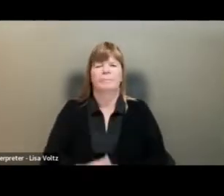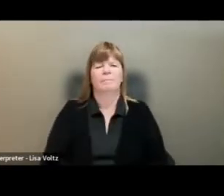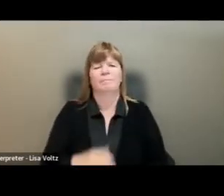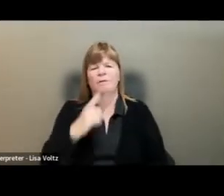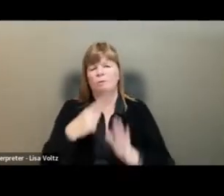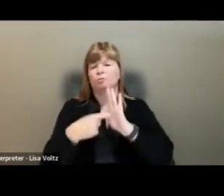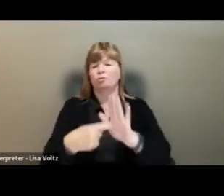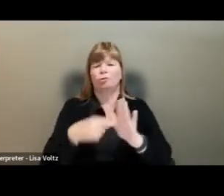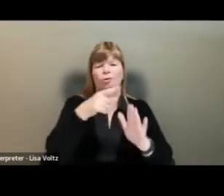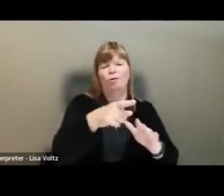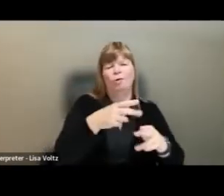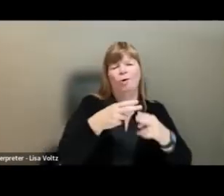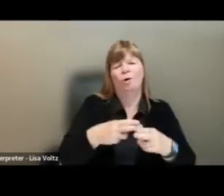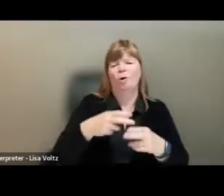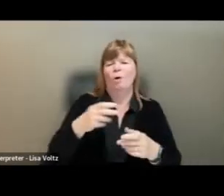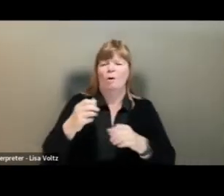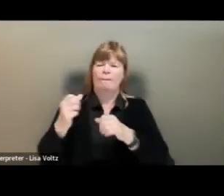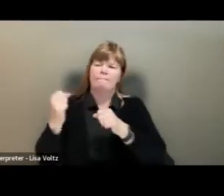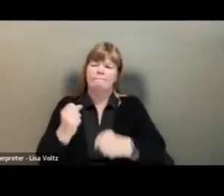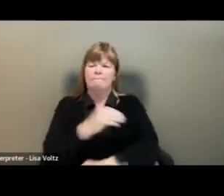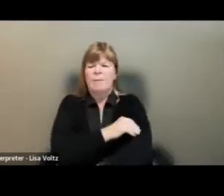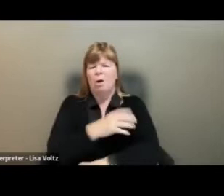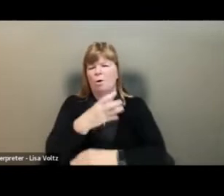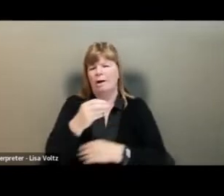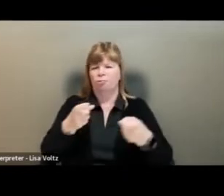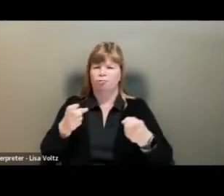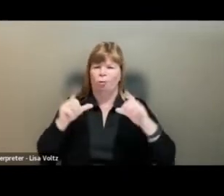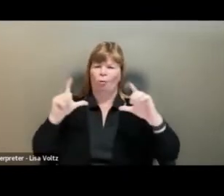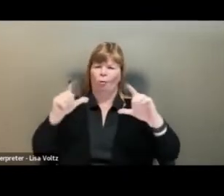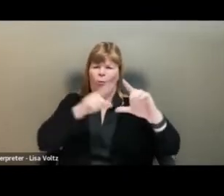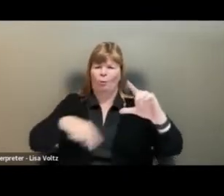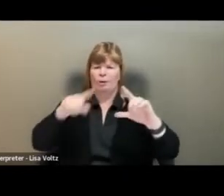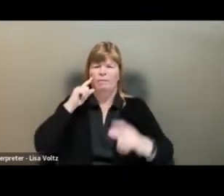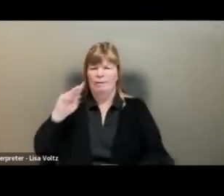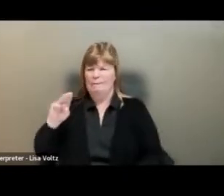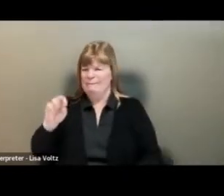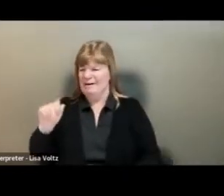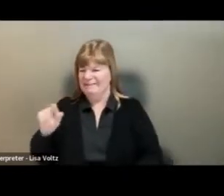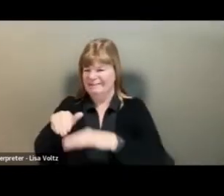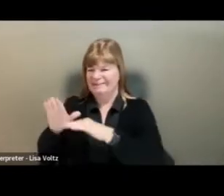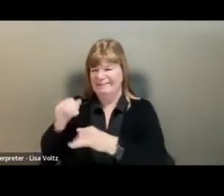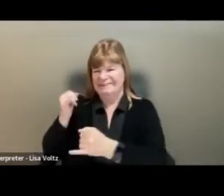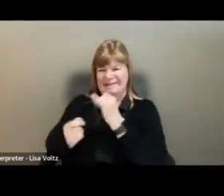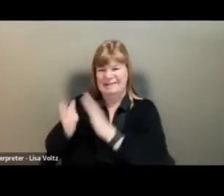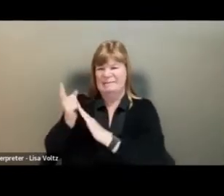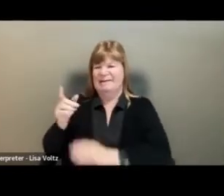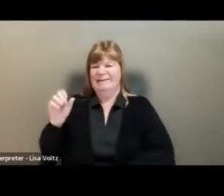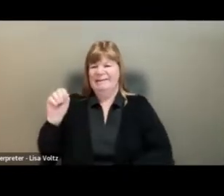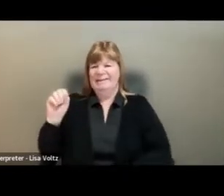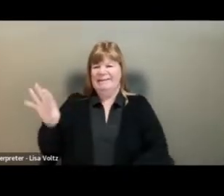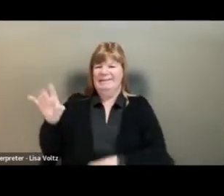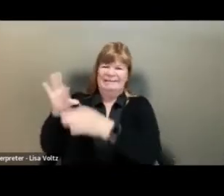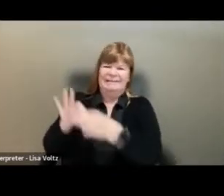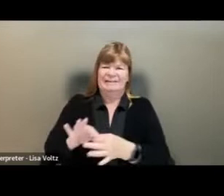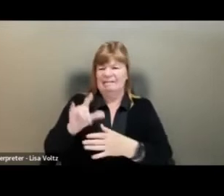is called the power and control wheel. I think Monica is working on, I sent her a last minute message. Can you drop a link to this in the